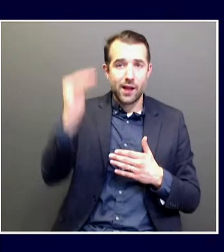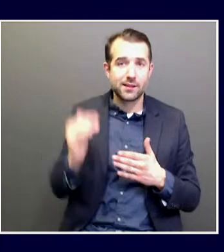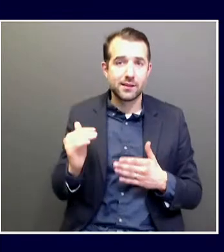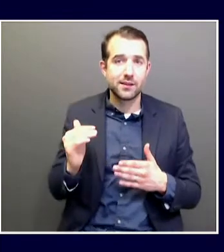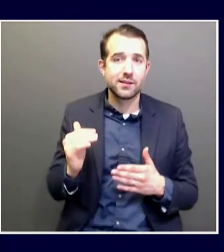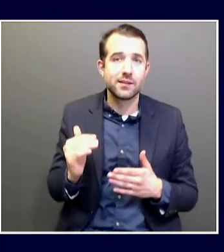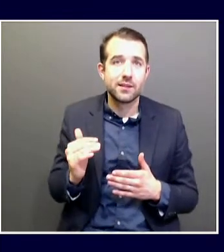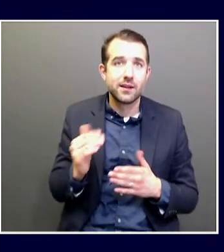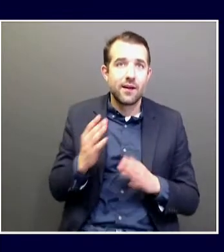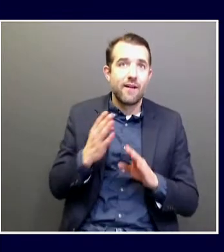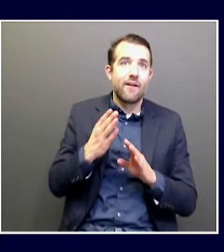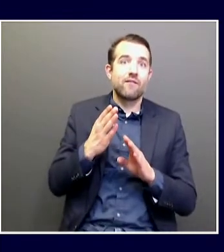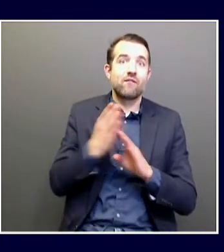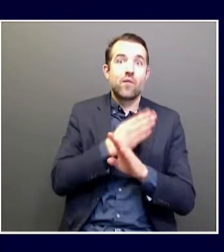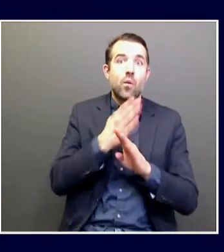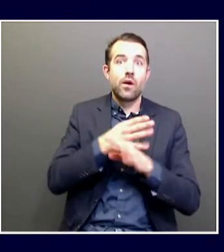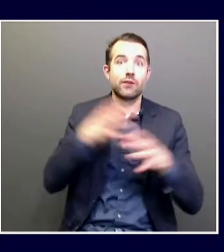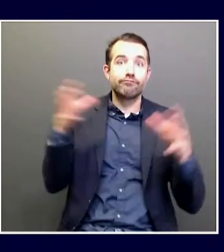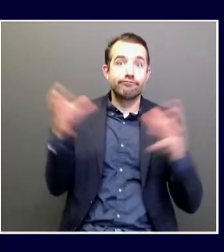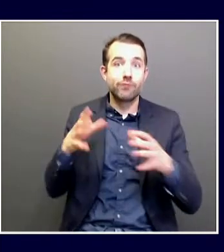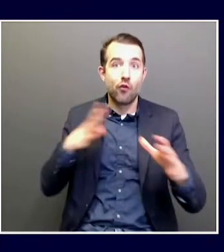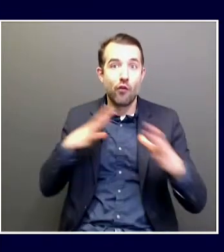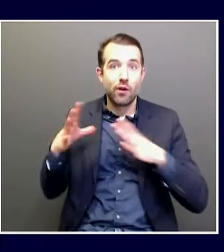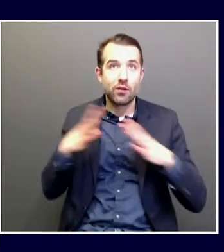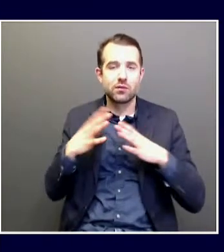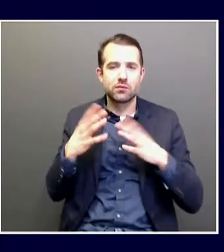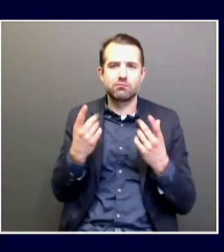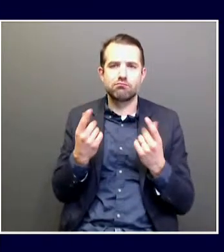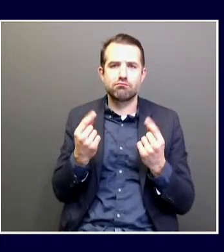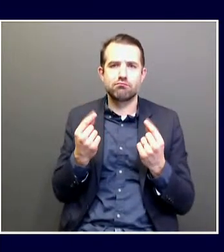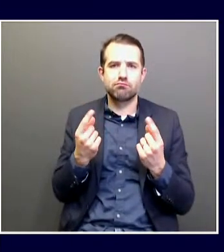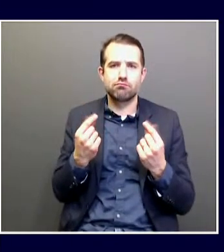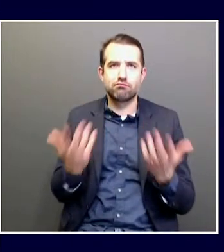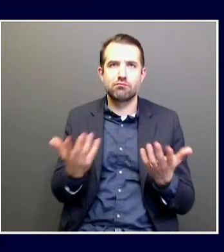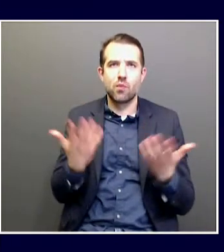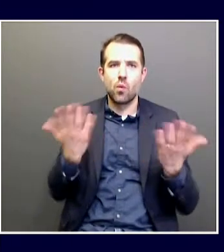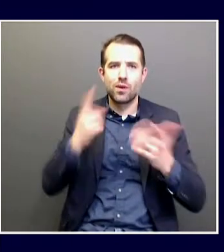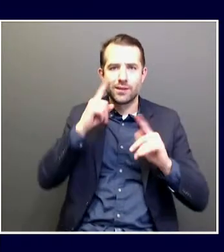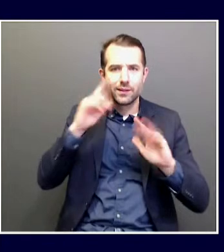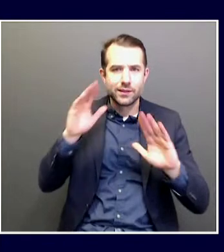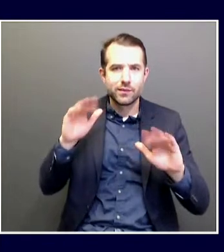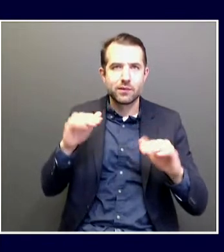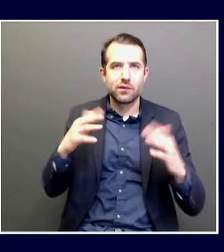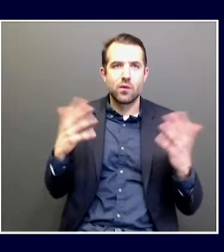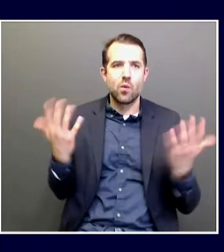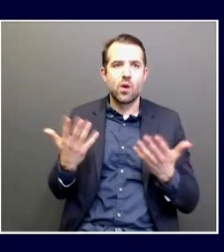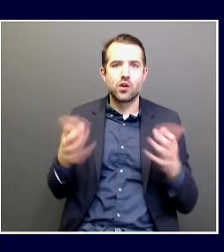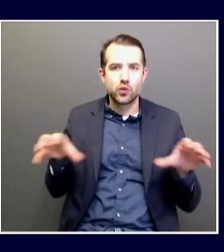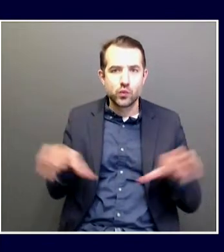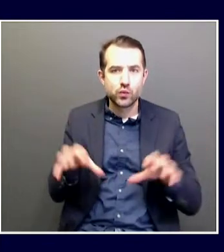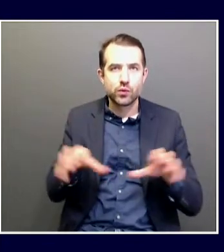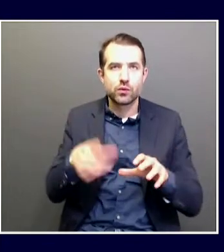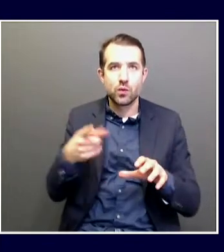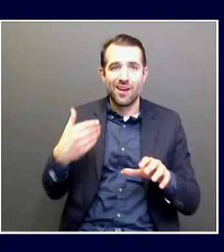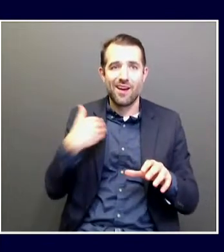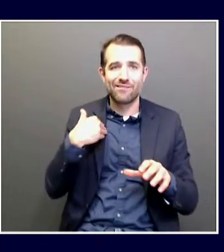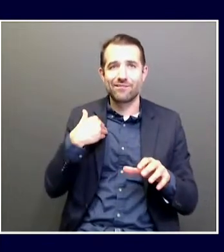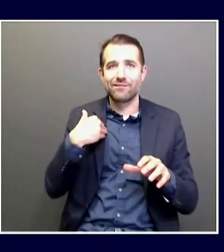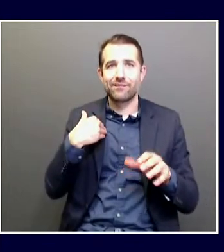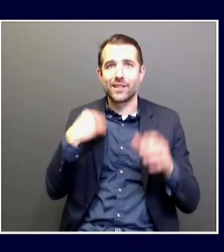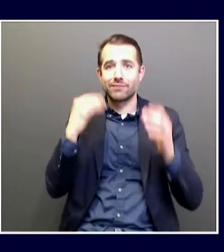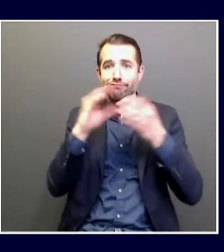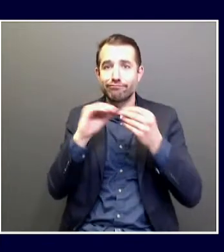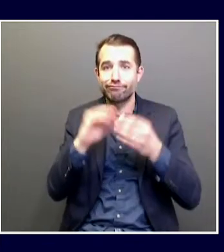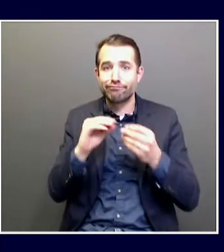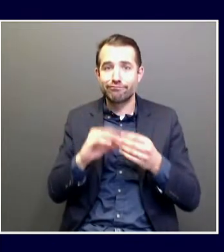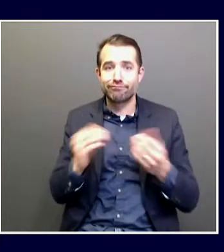out to gather, what you should do or not do before you go have a holiday gathering. Sure. I